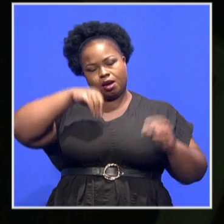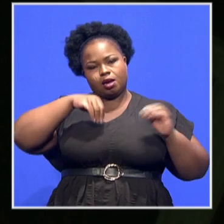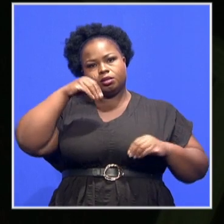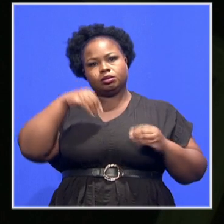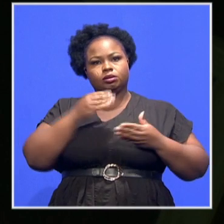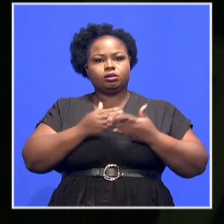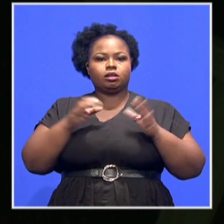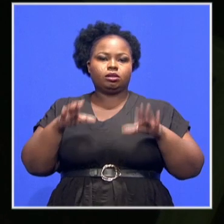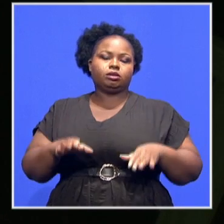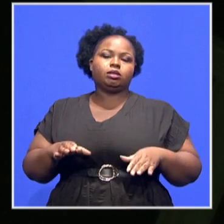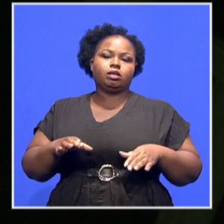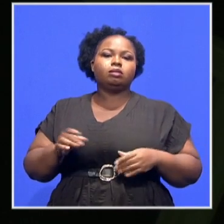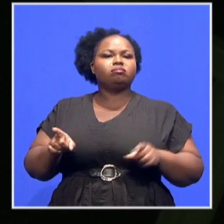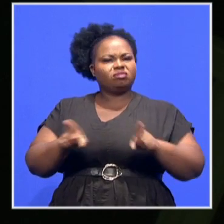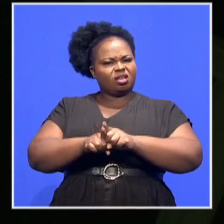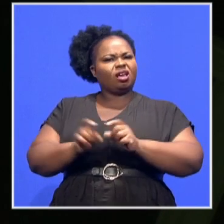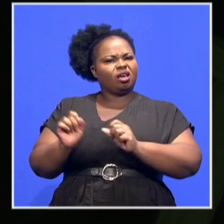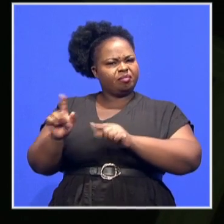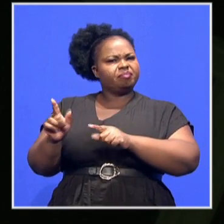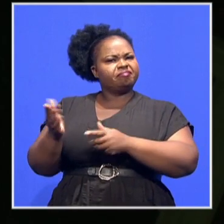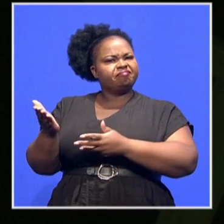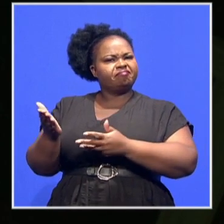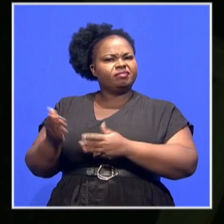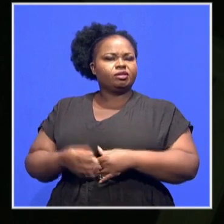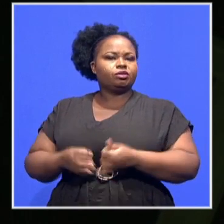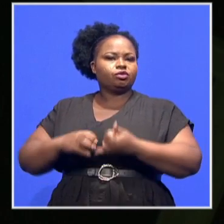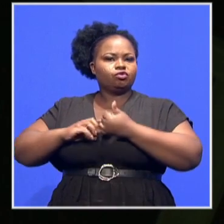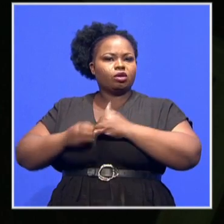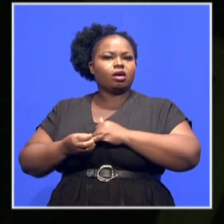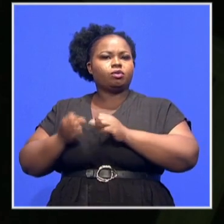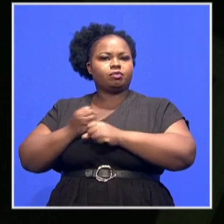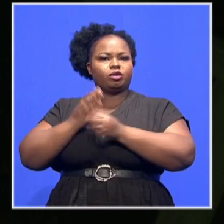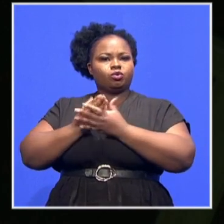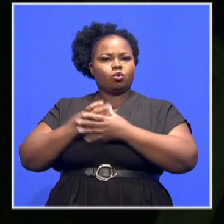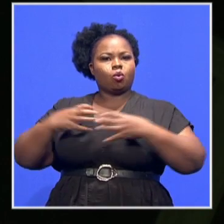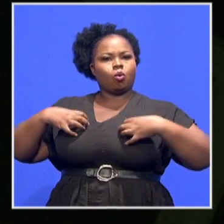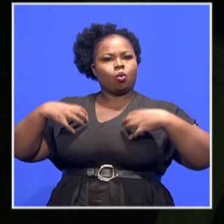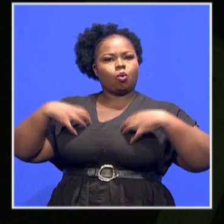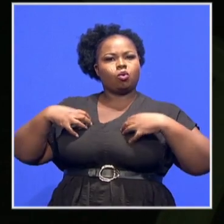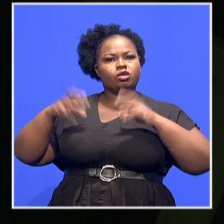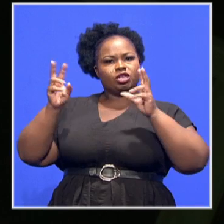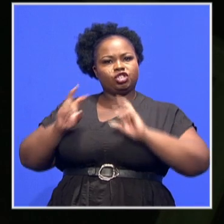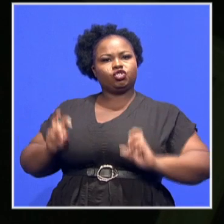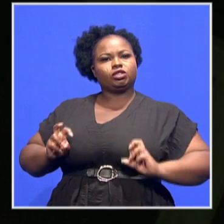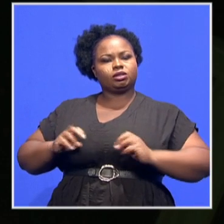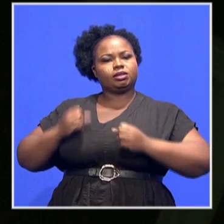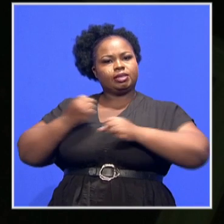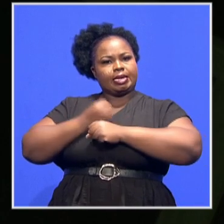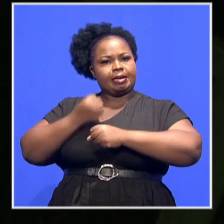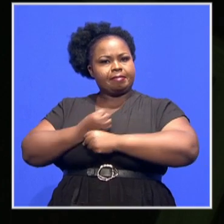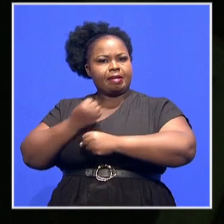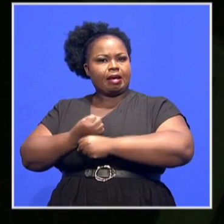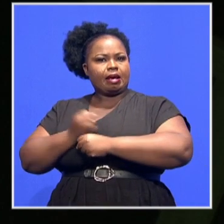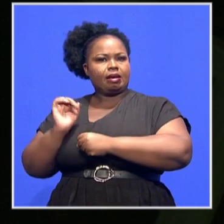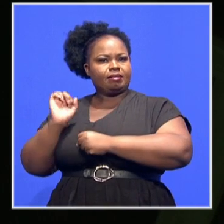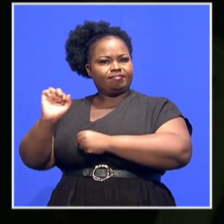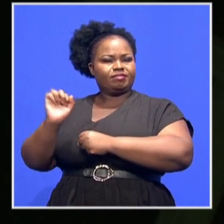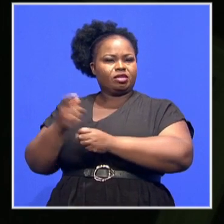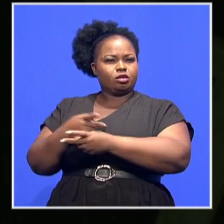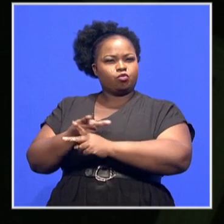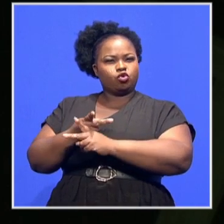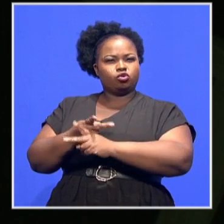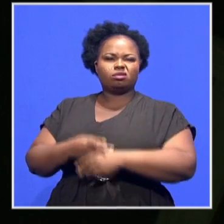significant moves itself towards generating its own electricity. And I'm told that there are a